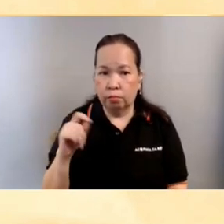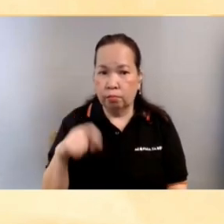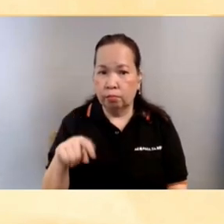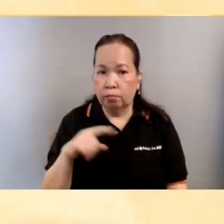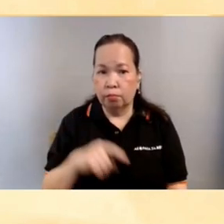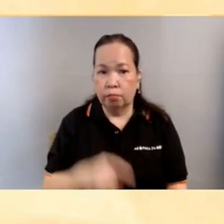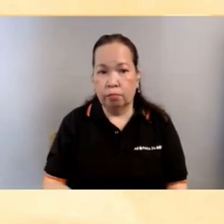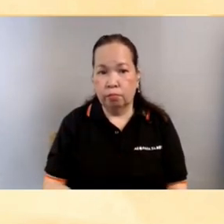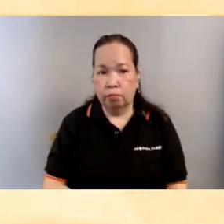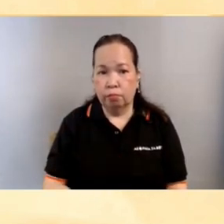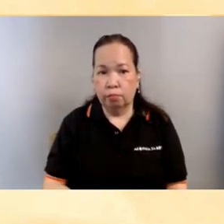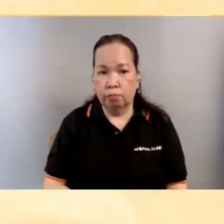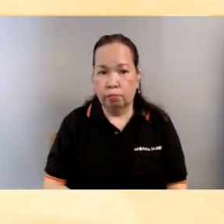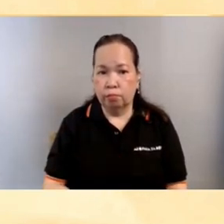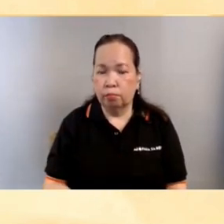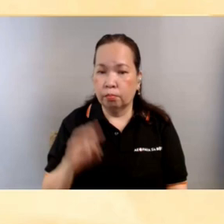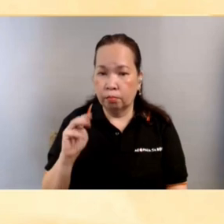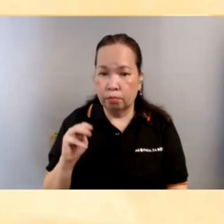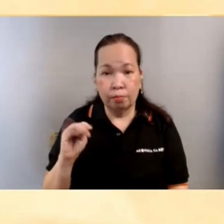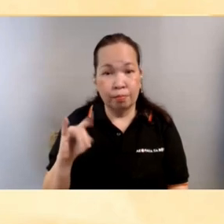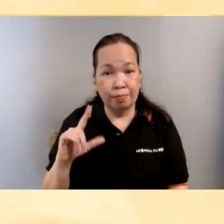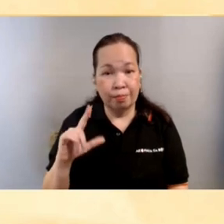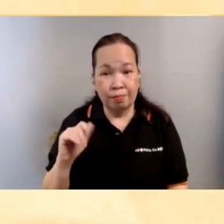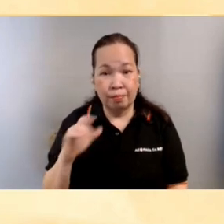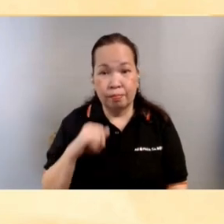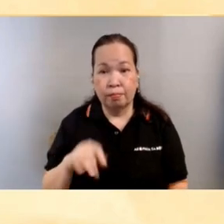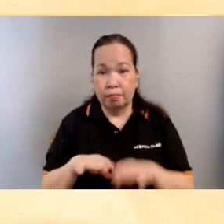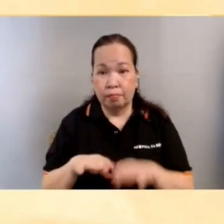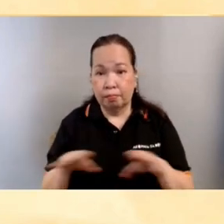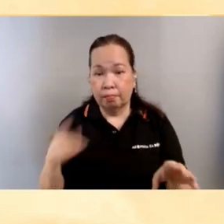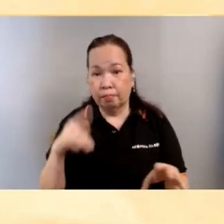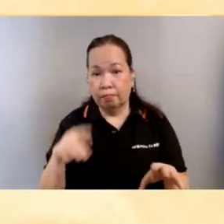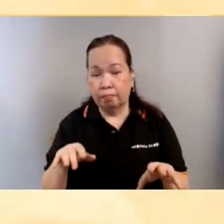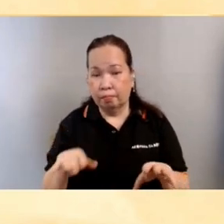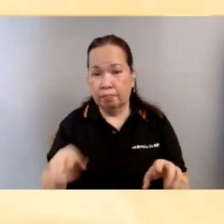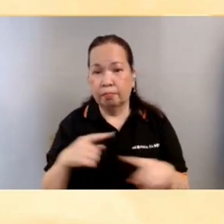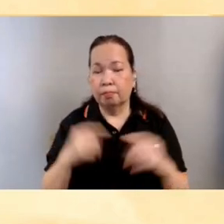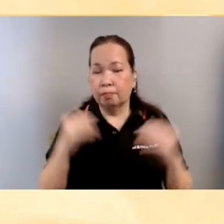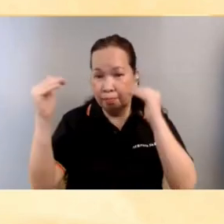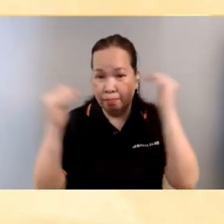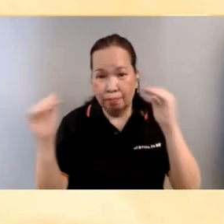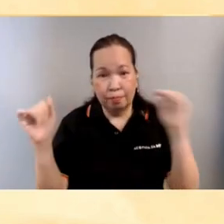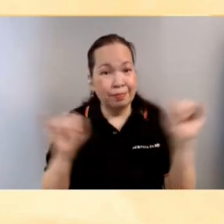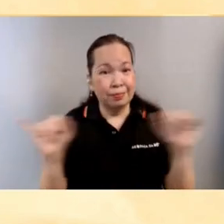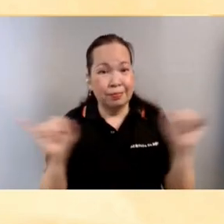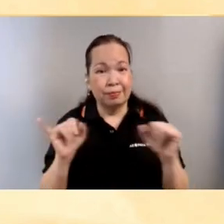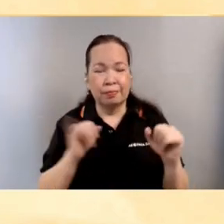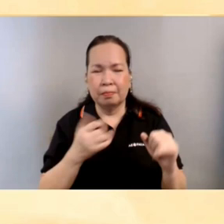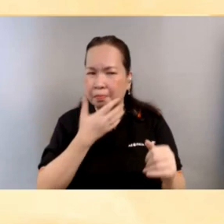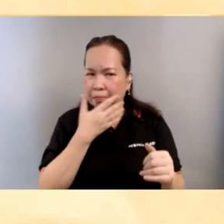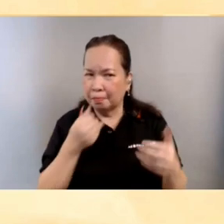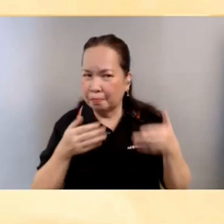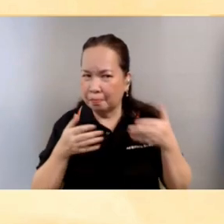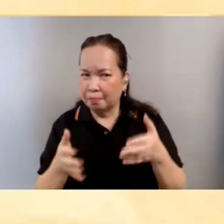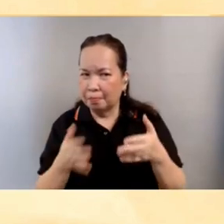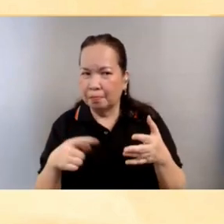the institute I founded, we found that for children especially, but also for adults, one of the most effective strategies